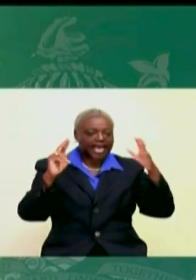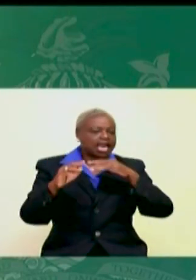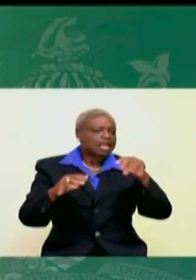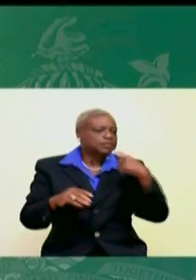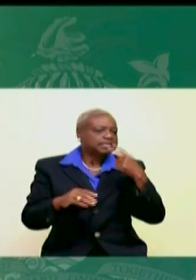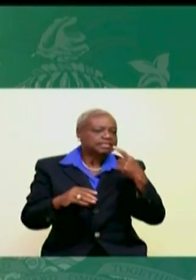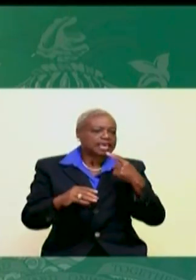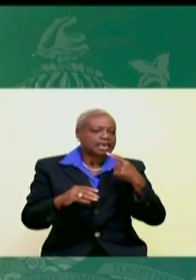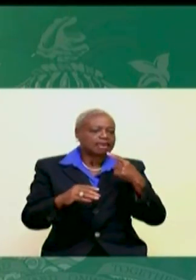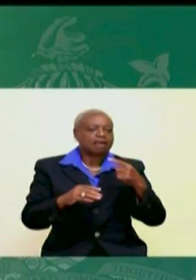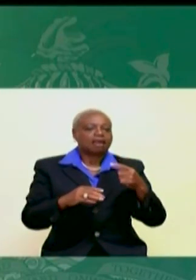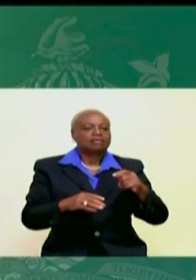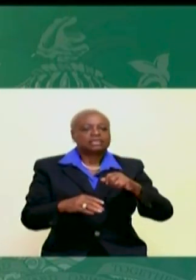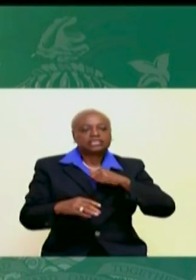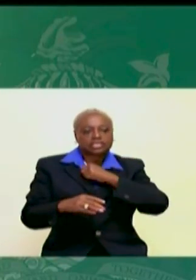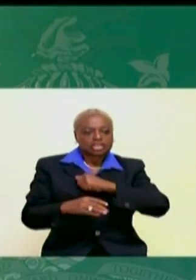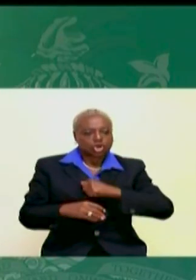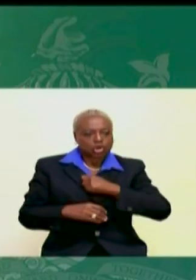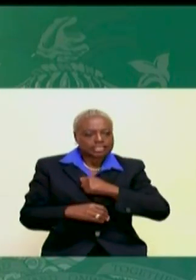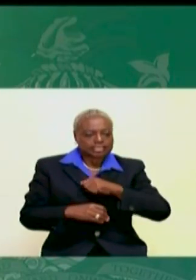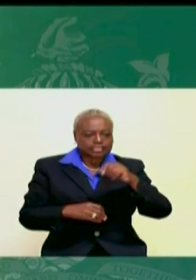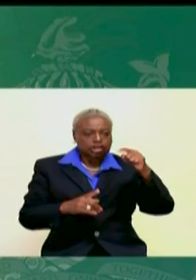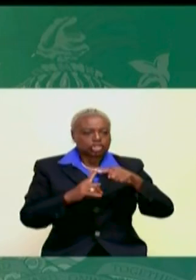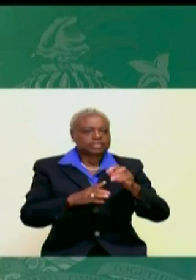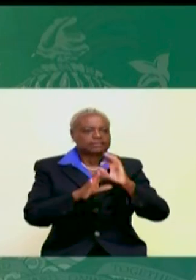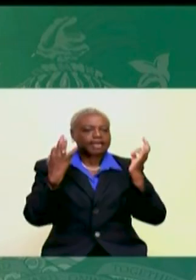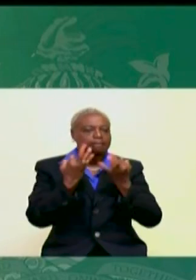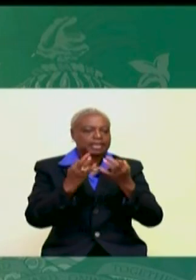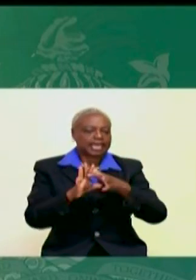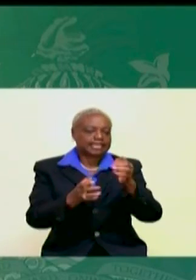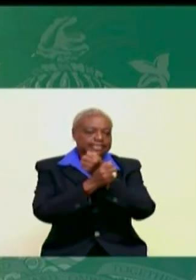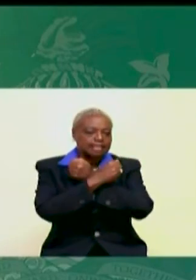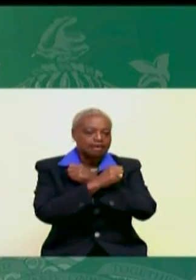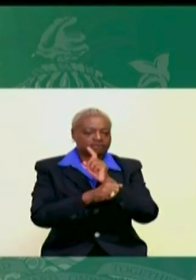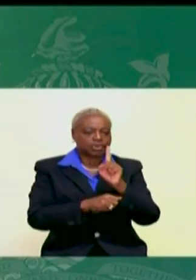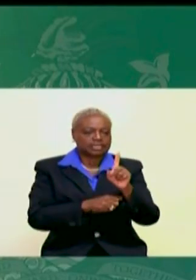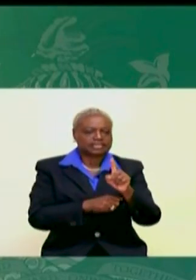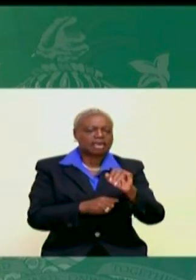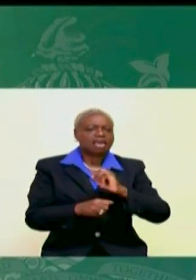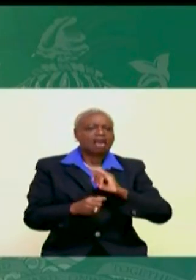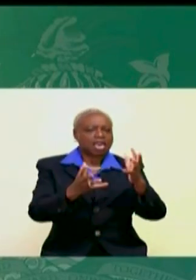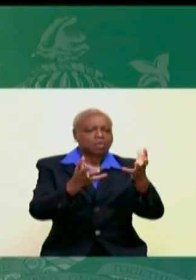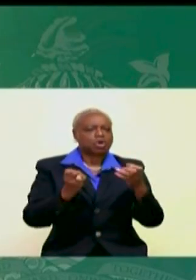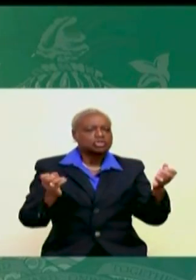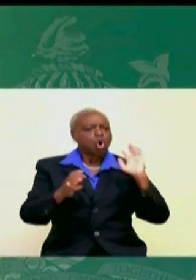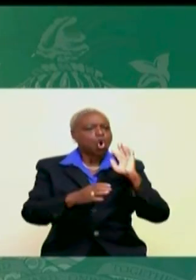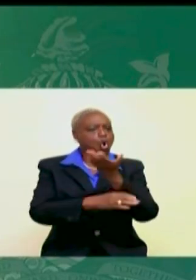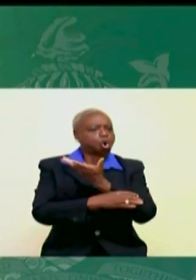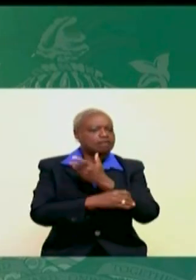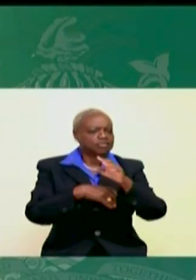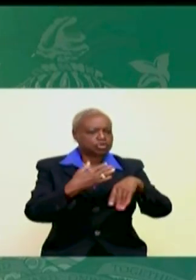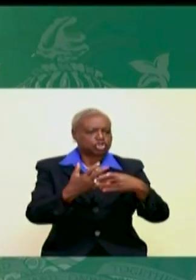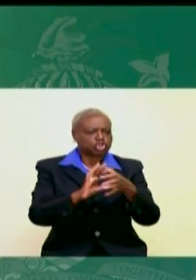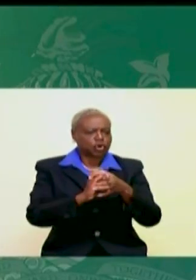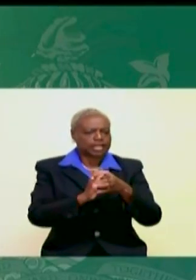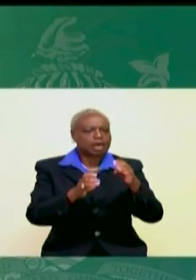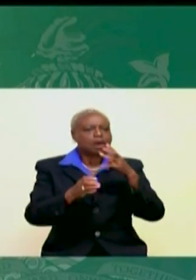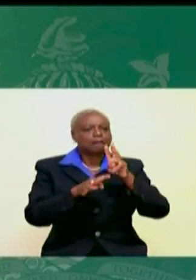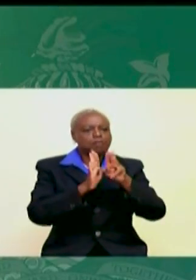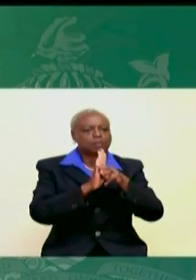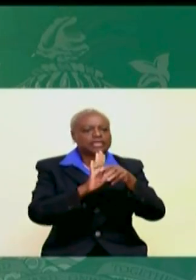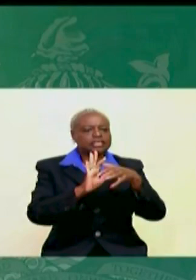deepest condolences to his family and loved ones. I ask for you all to join me in a moment of